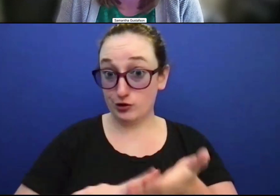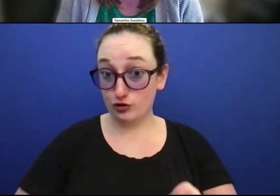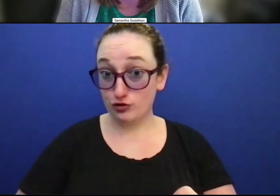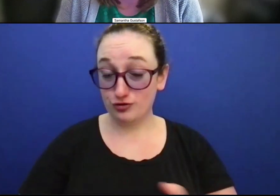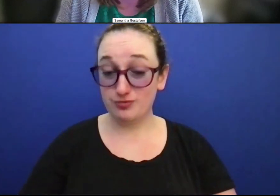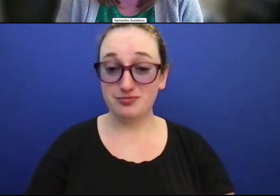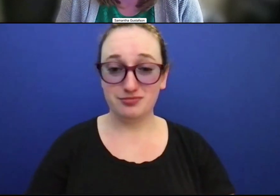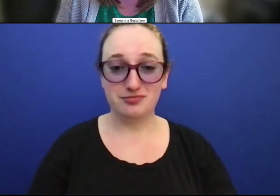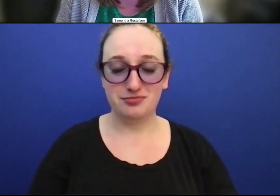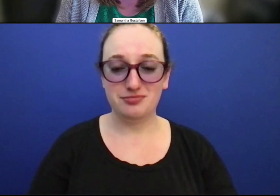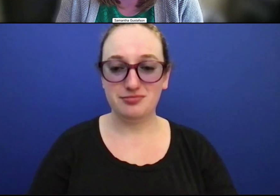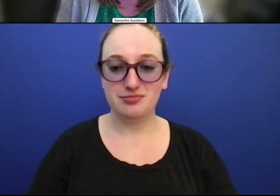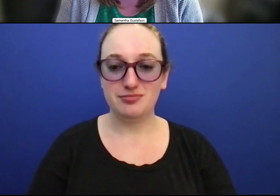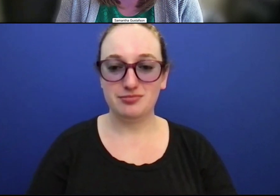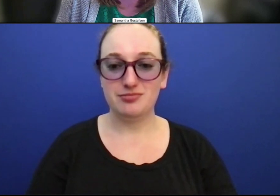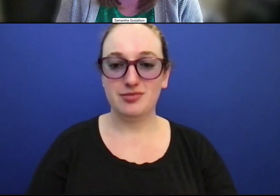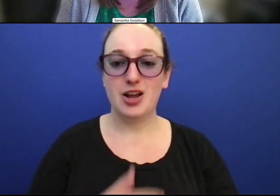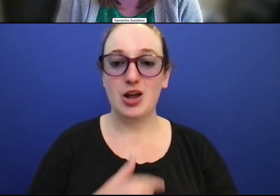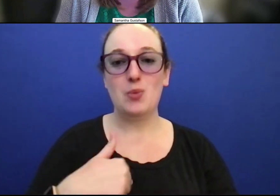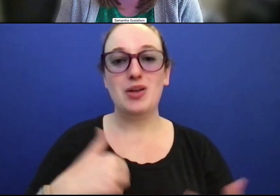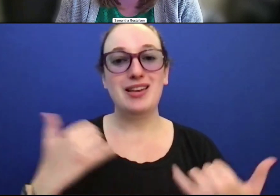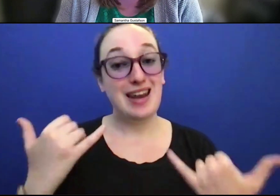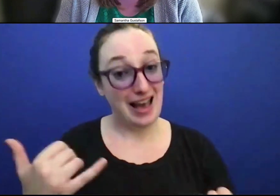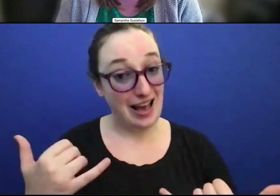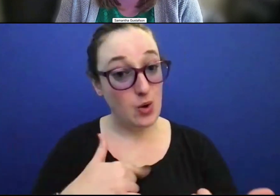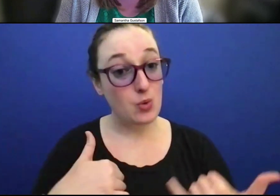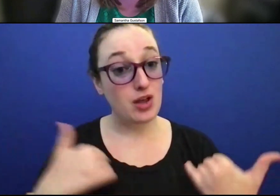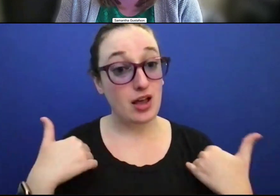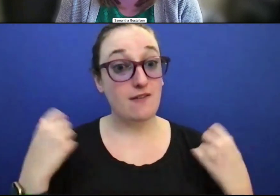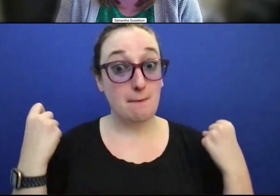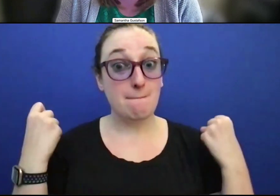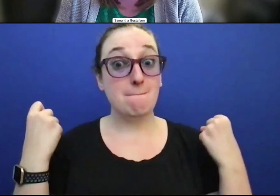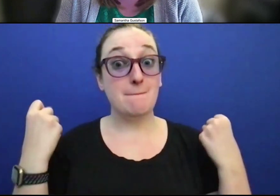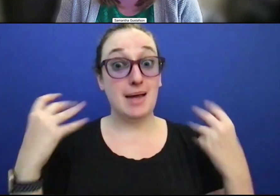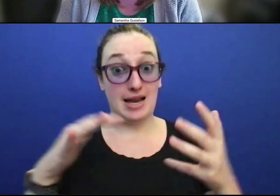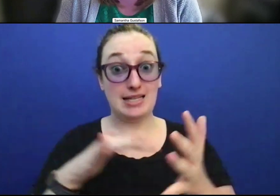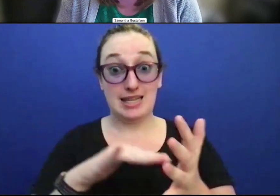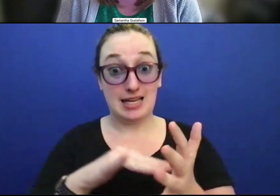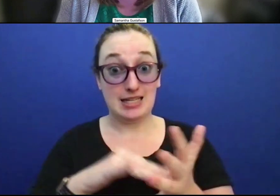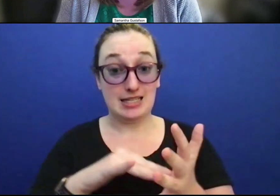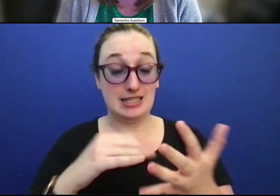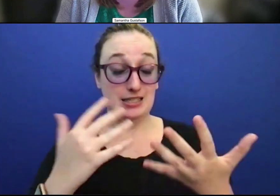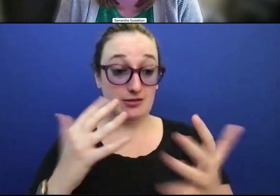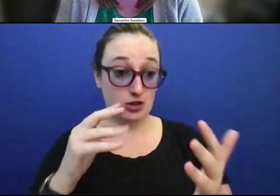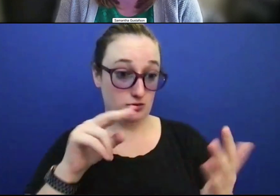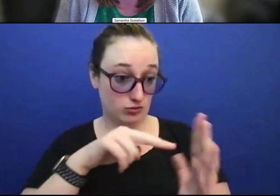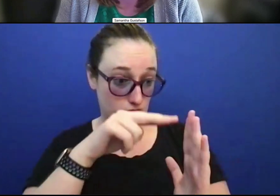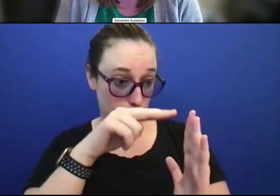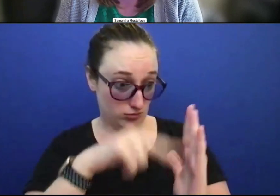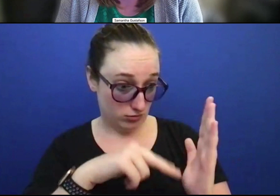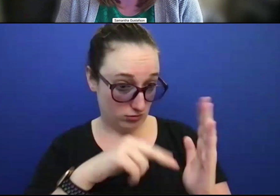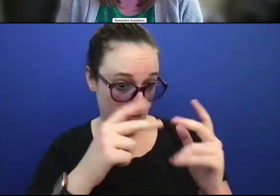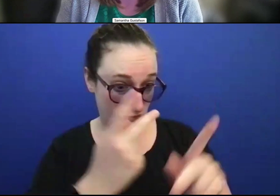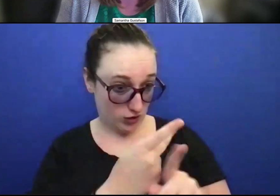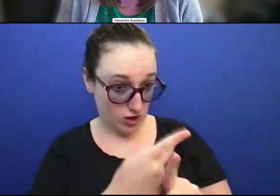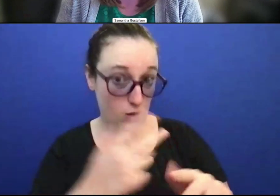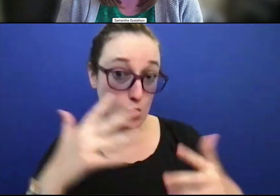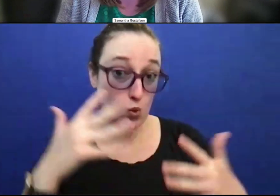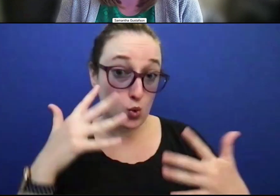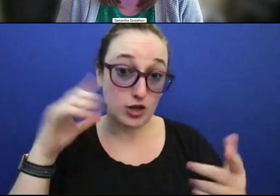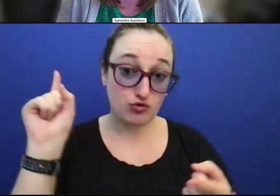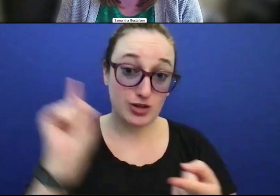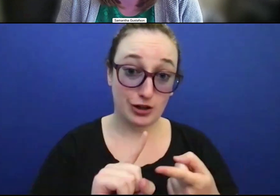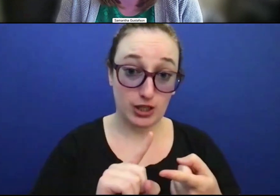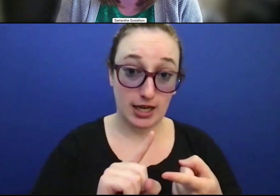general. And we now have a number of studies that have looked at noise reduction. And